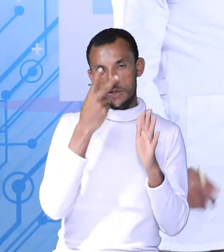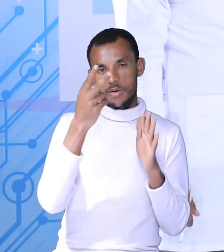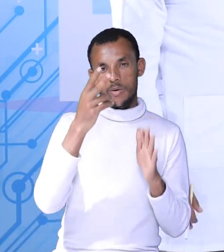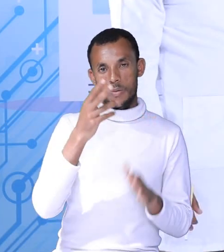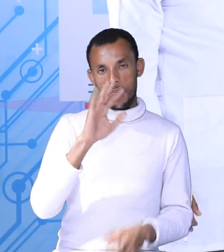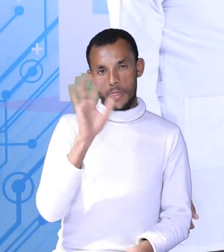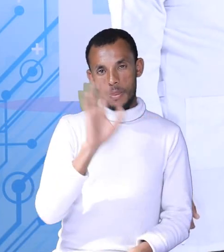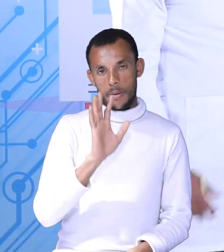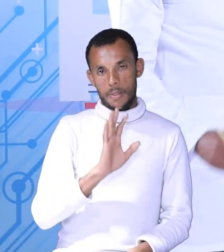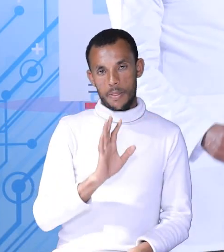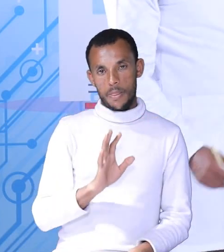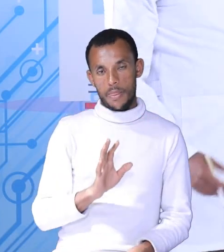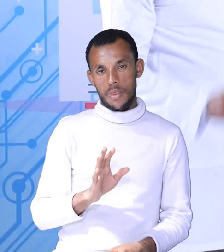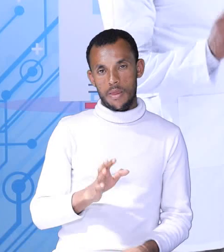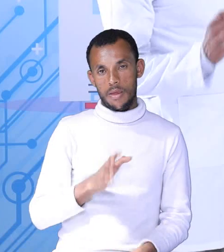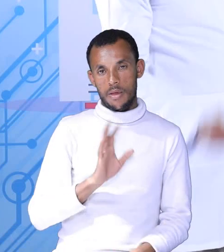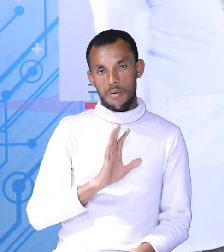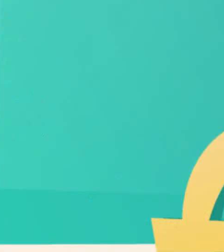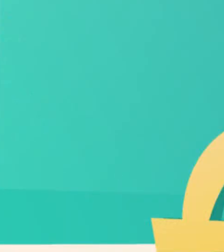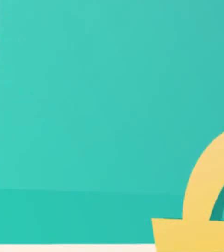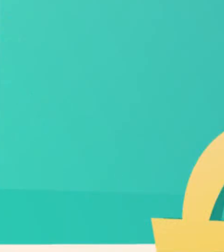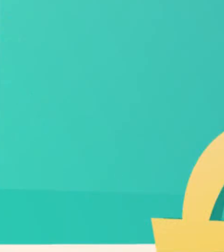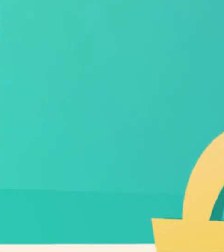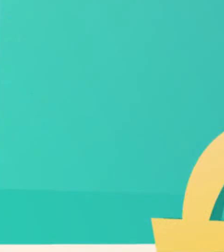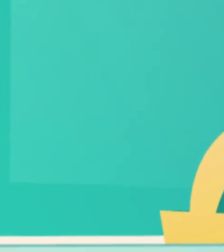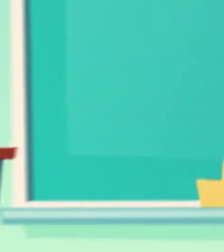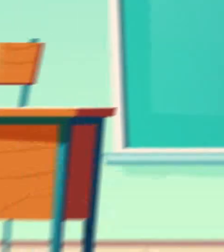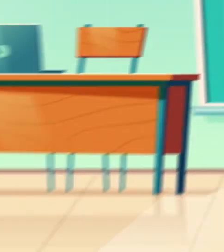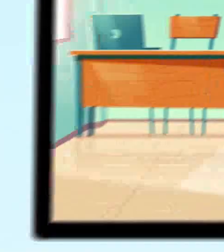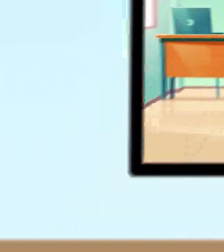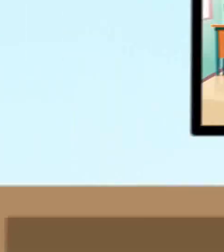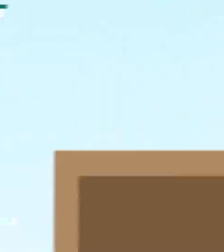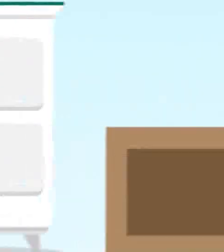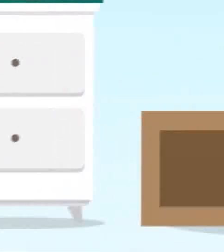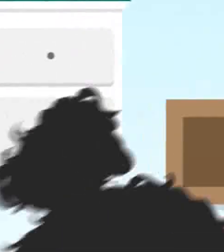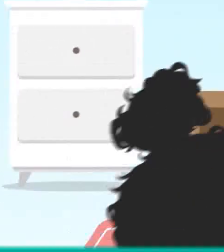I'll see you in next lecture. Until then, goodbye.